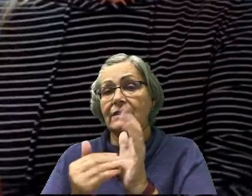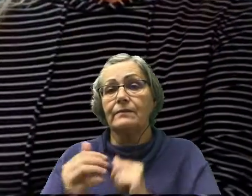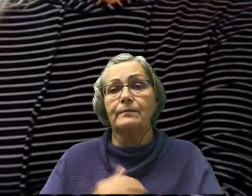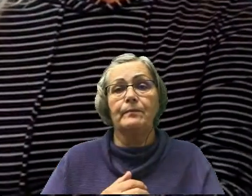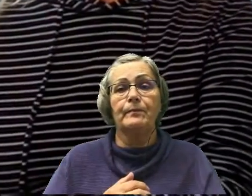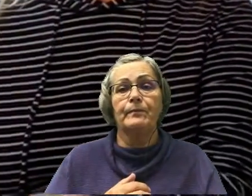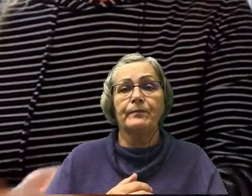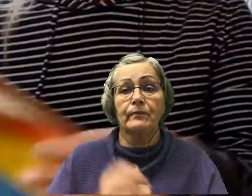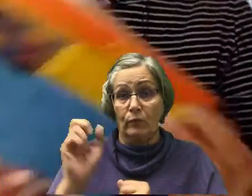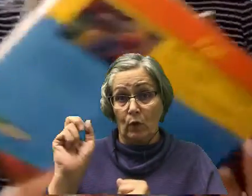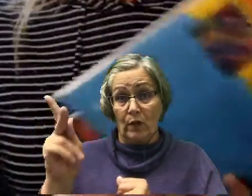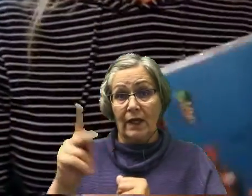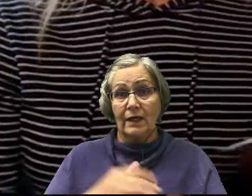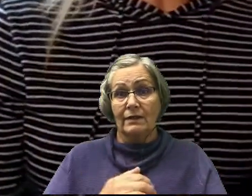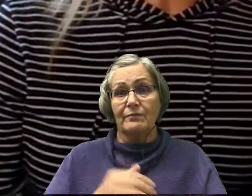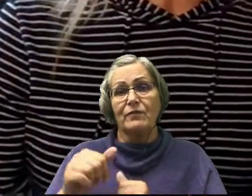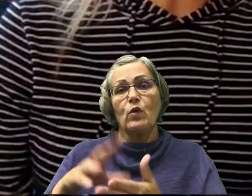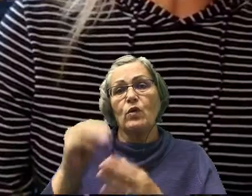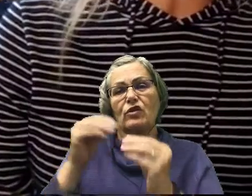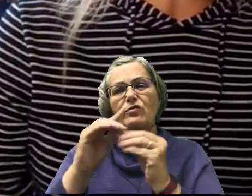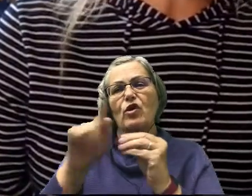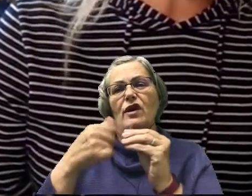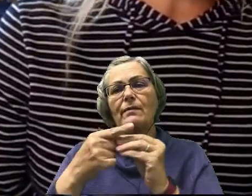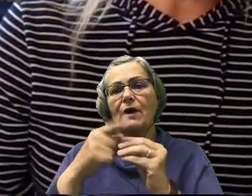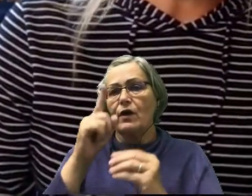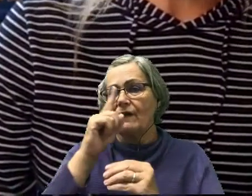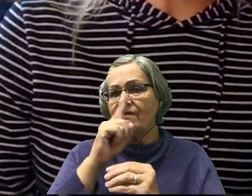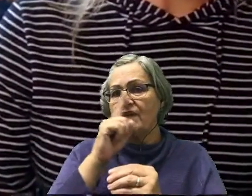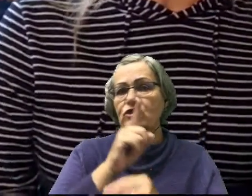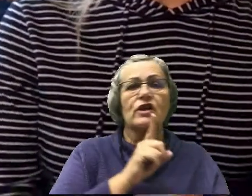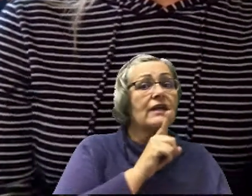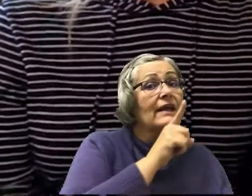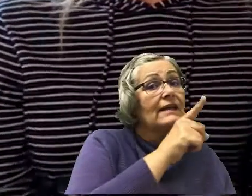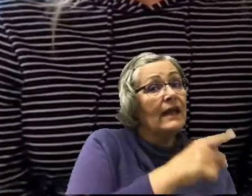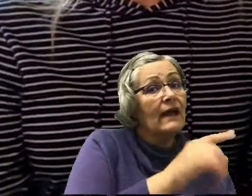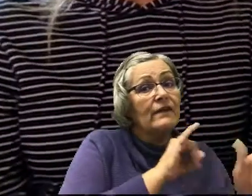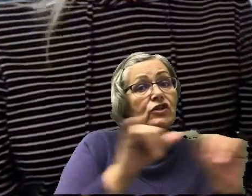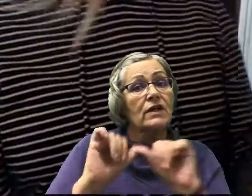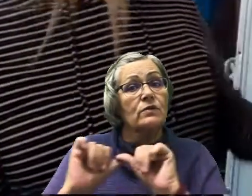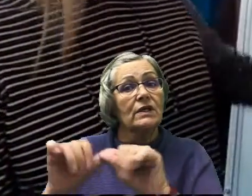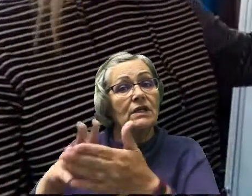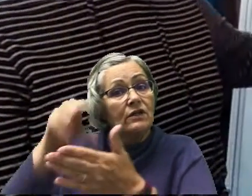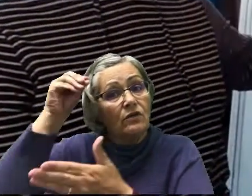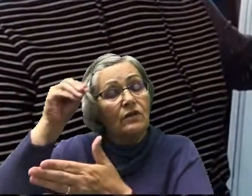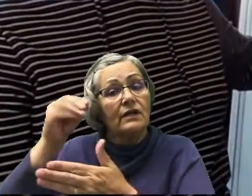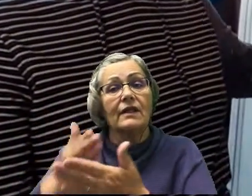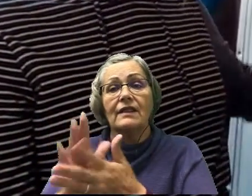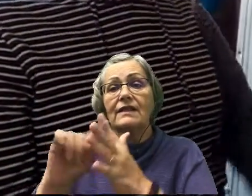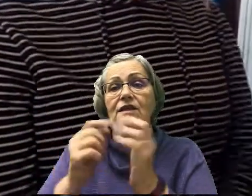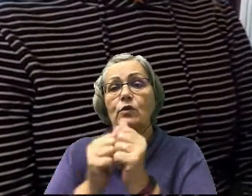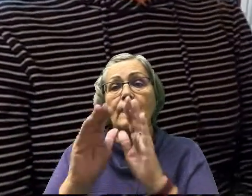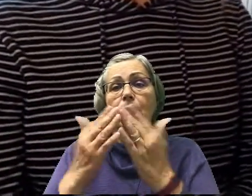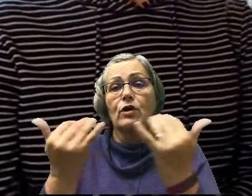in this book, okay? We'll be learning a lot more about fiction and nonfiction as we go on, okay? Let's get started with our